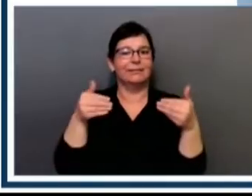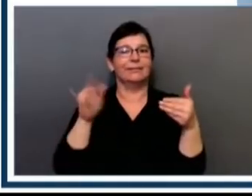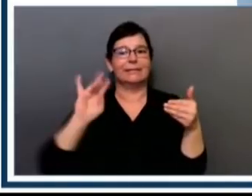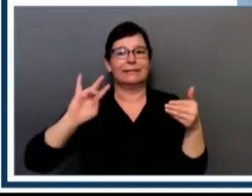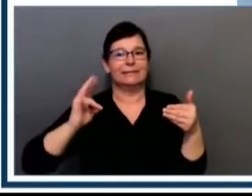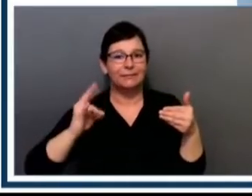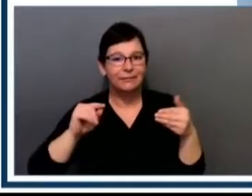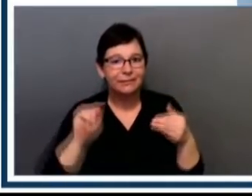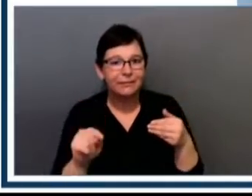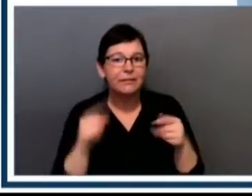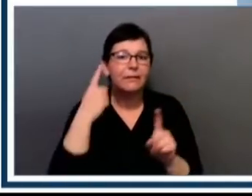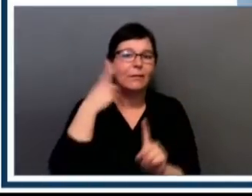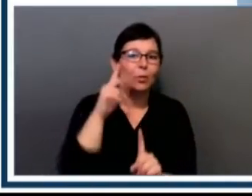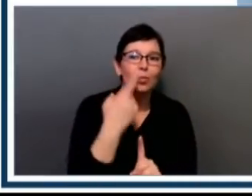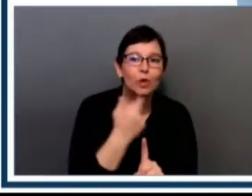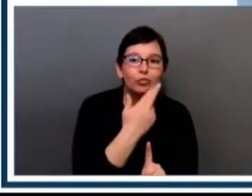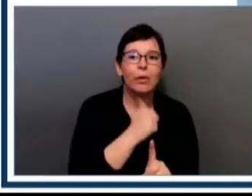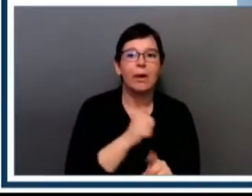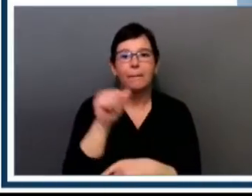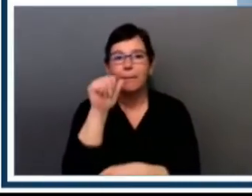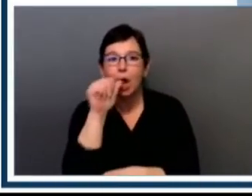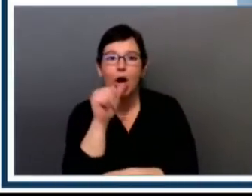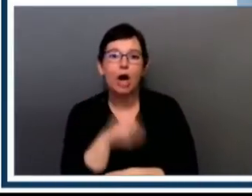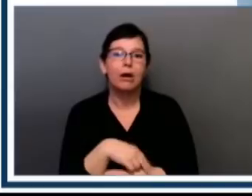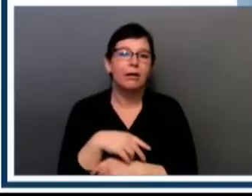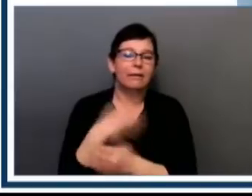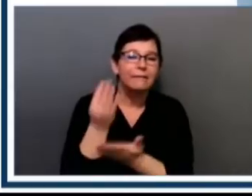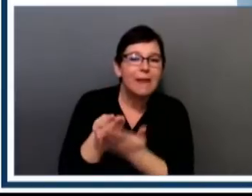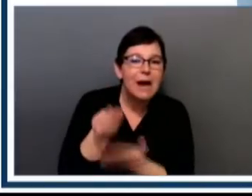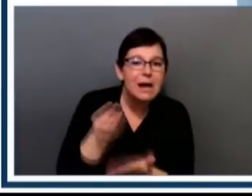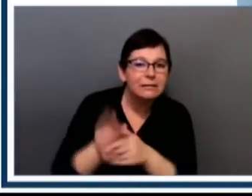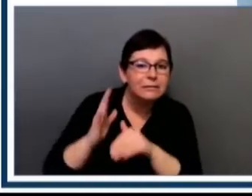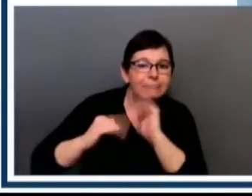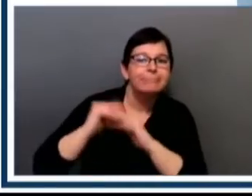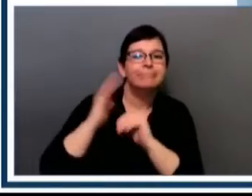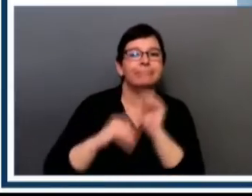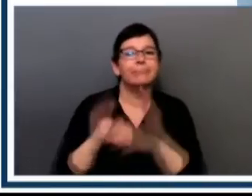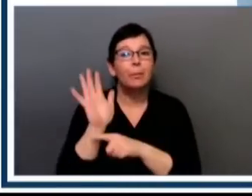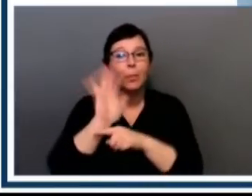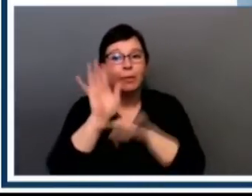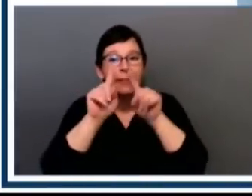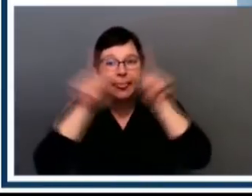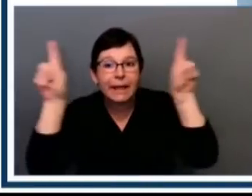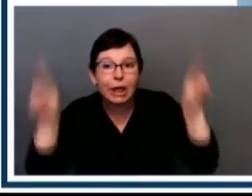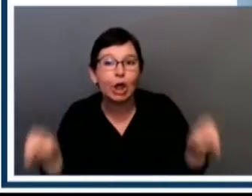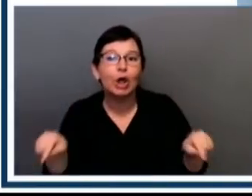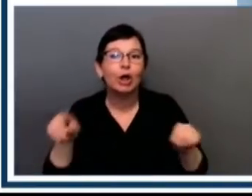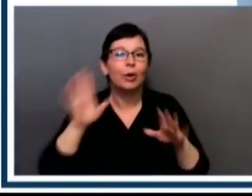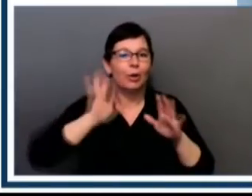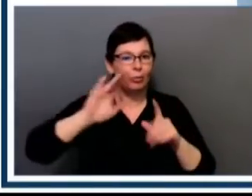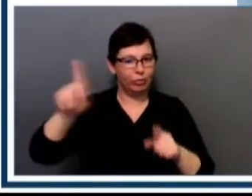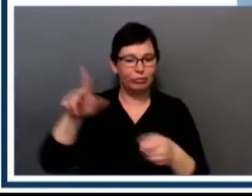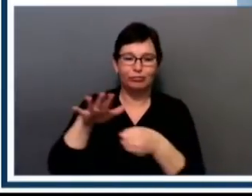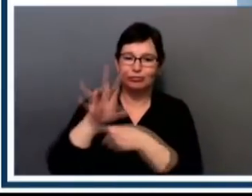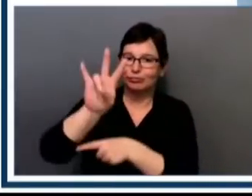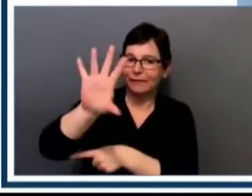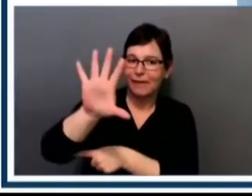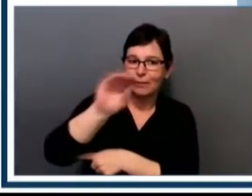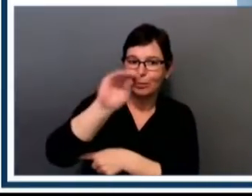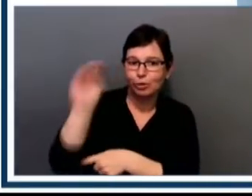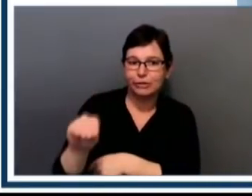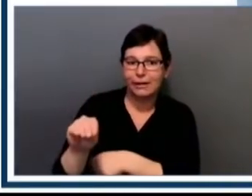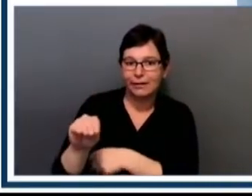much as can be achieved within their specific physical space. And the same goes for events, including tournaments